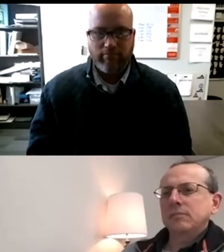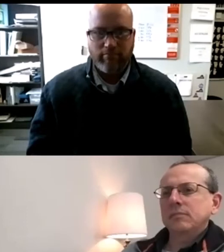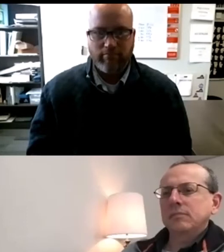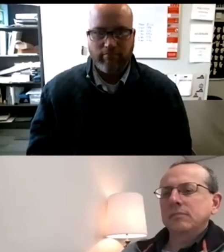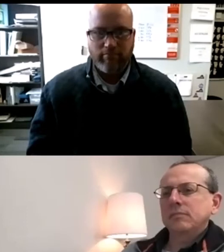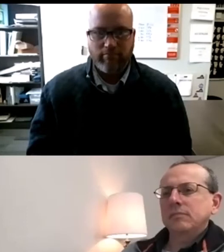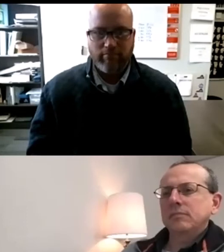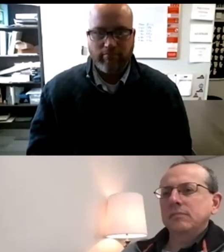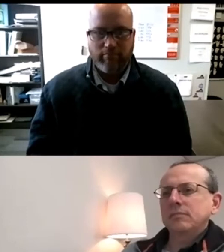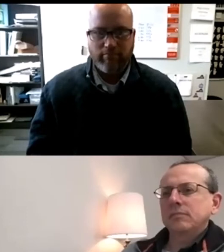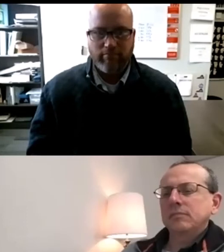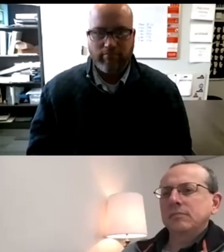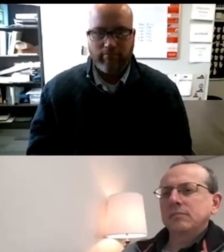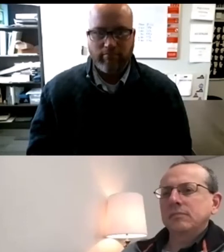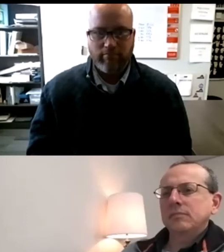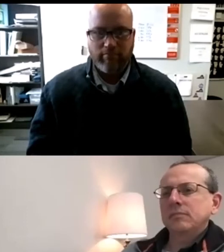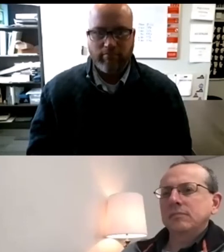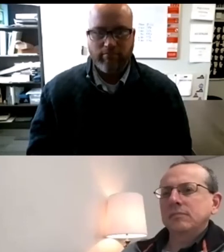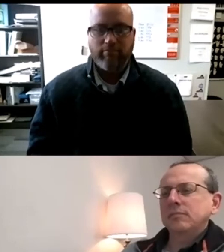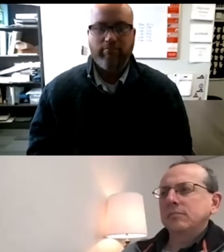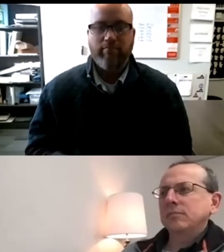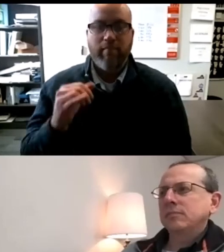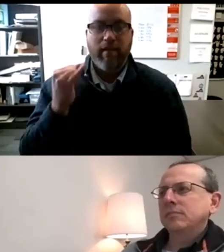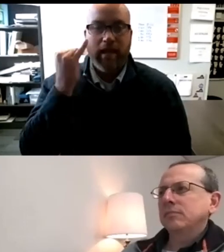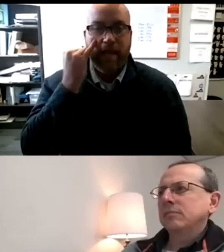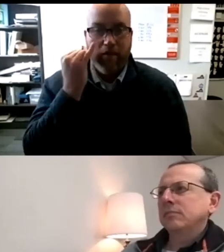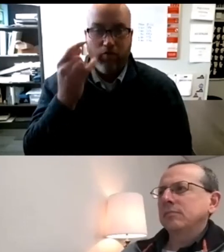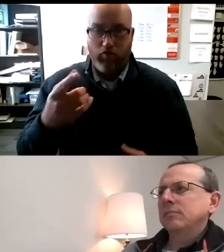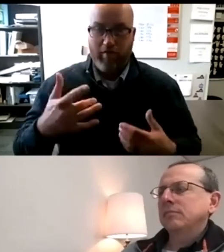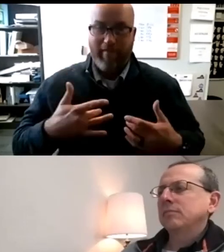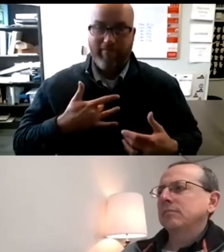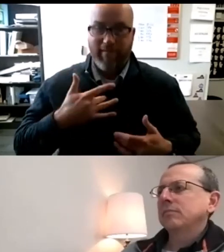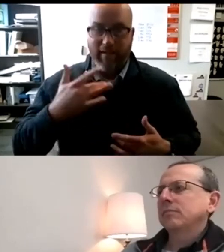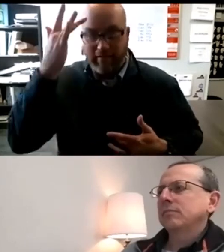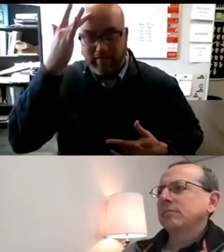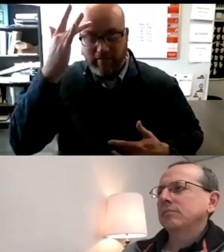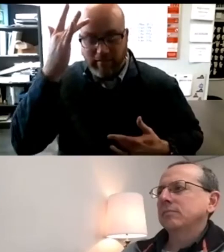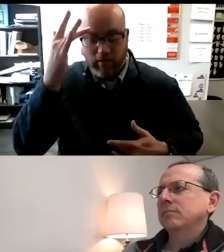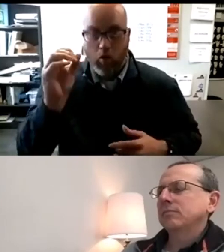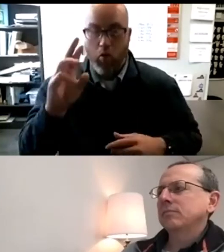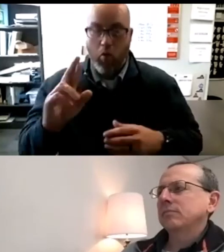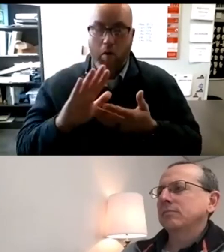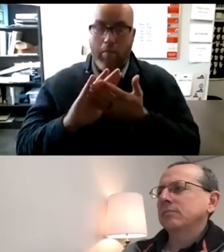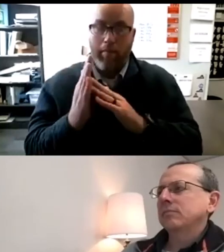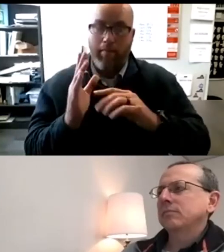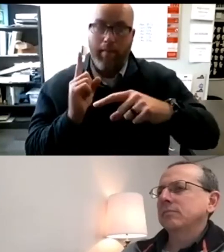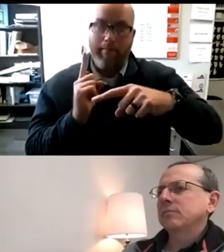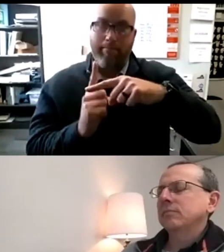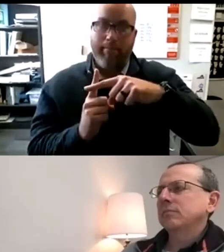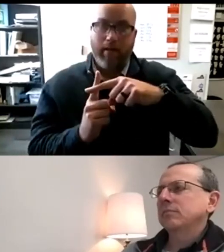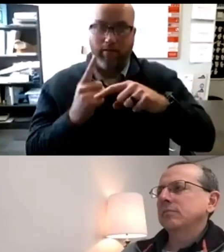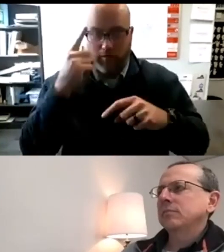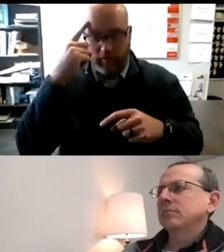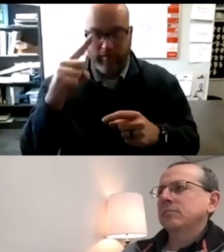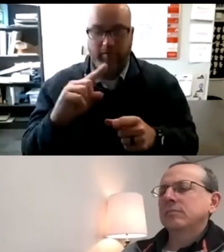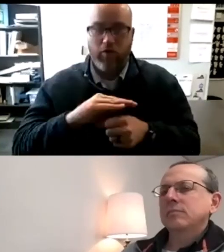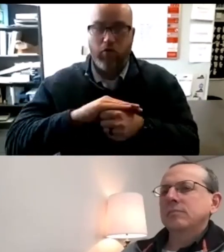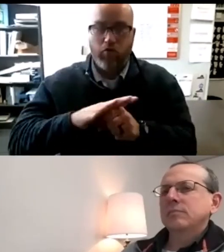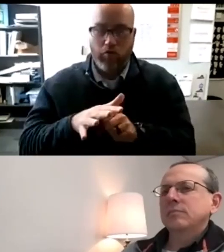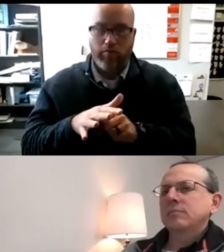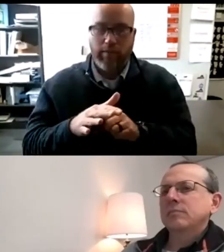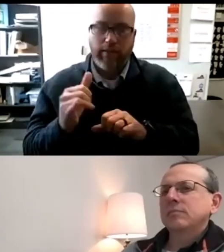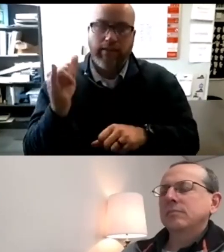economía. If you have COVID symptoms or test positive, in addition to staying home